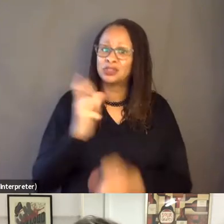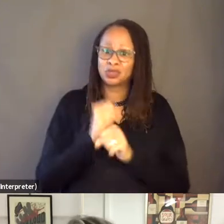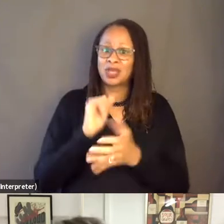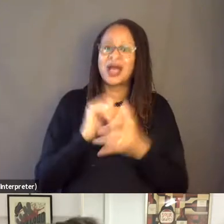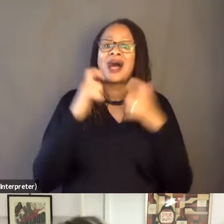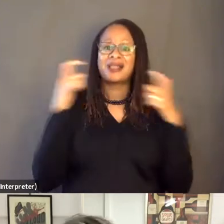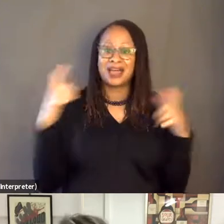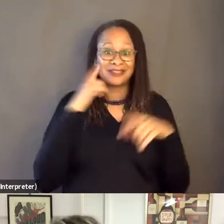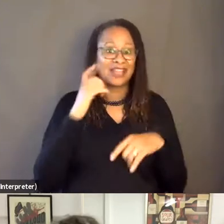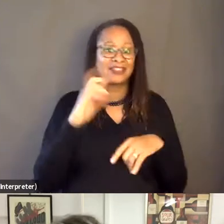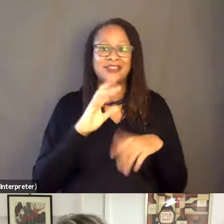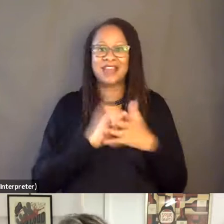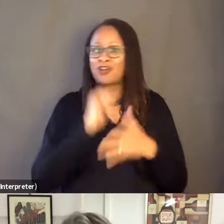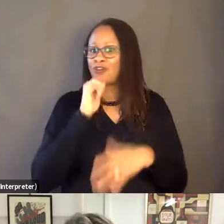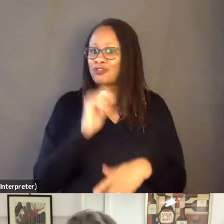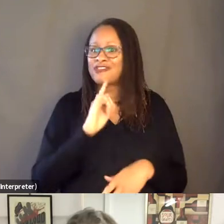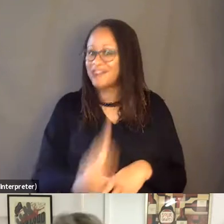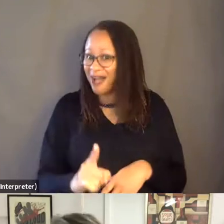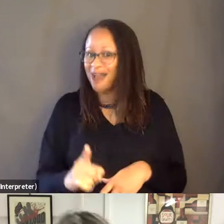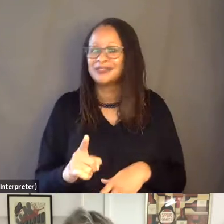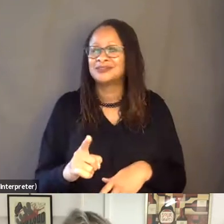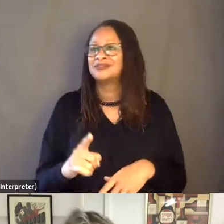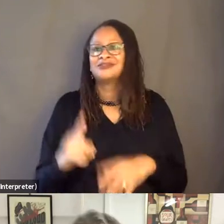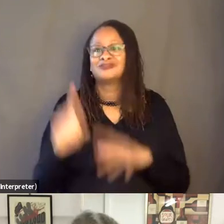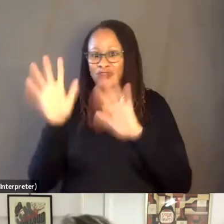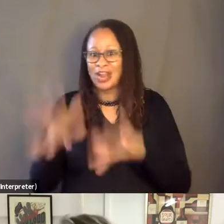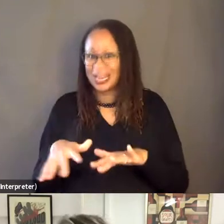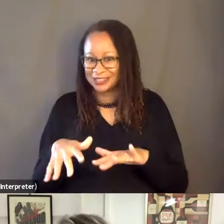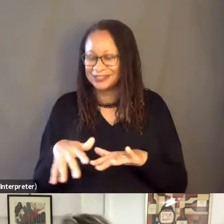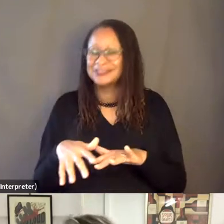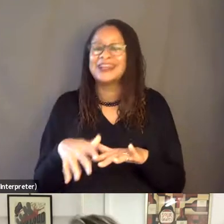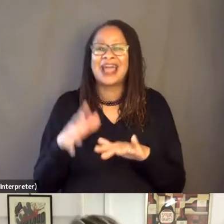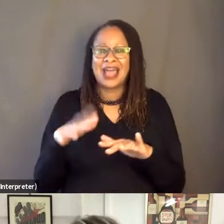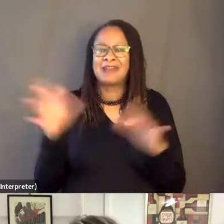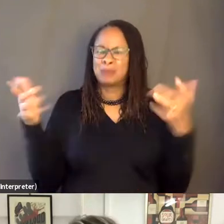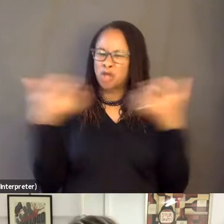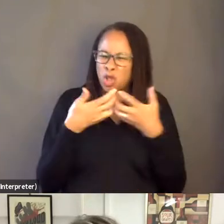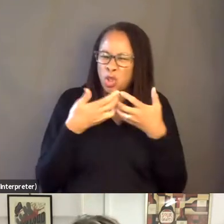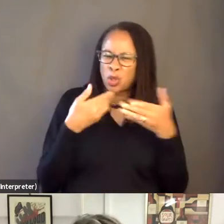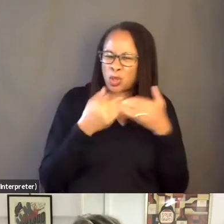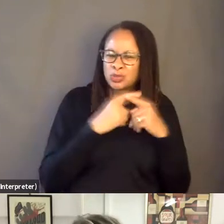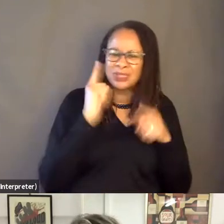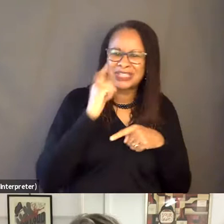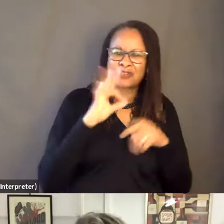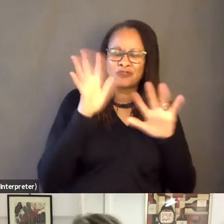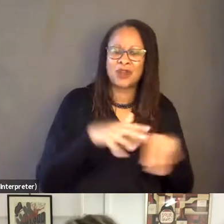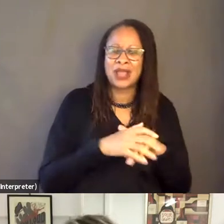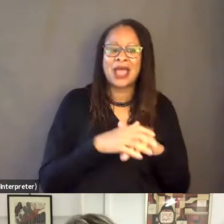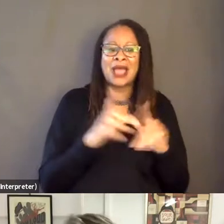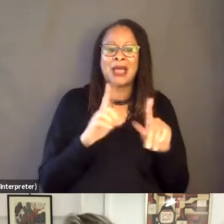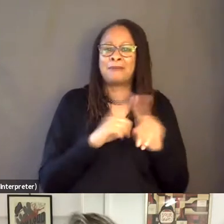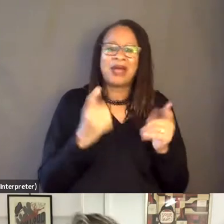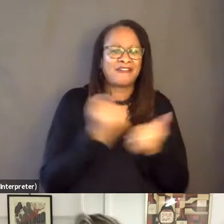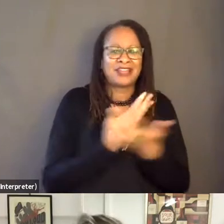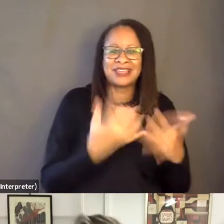of sounds that aren't rain, but were analogous to rain and placed them around the cinema. So it's like at one moment everything sounds like rain, but it's actually crinkling